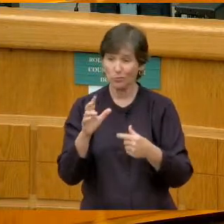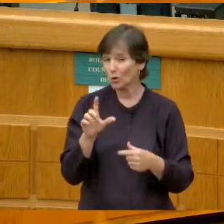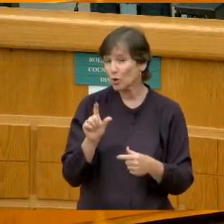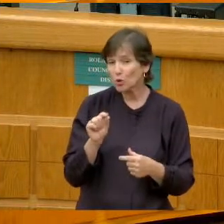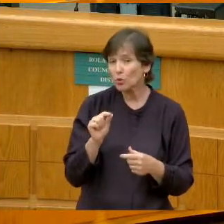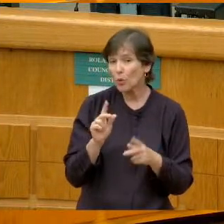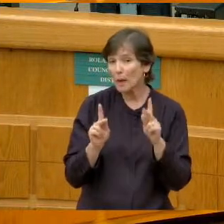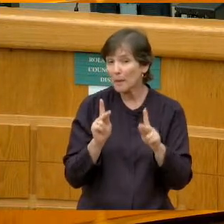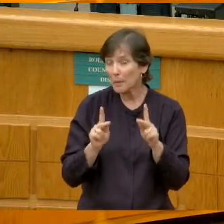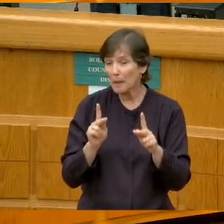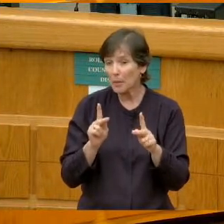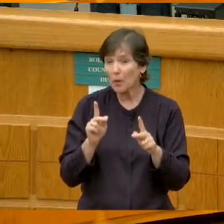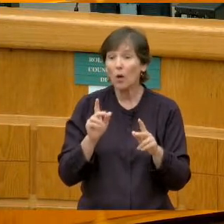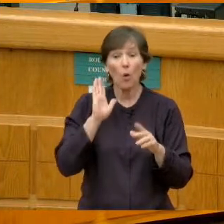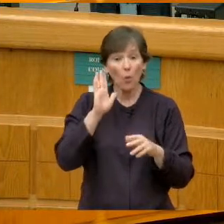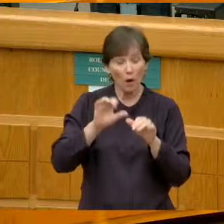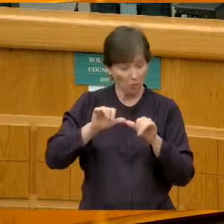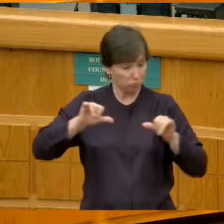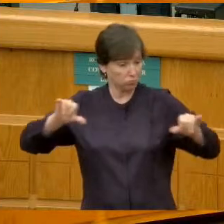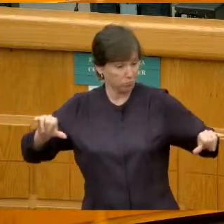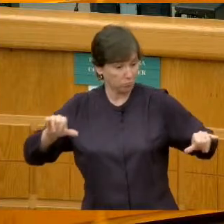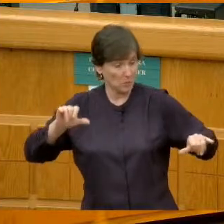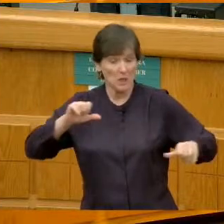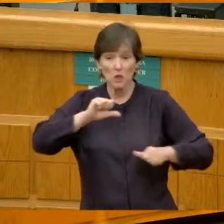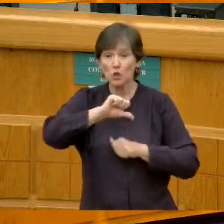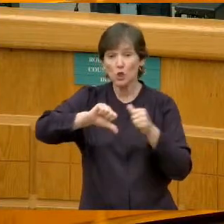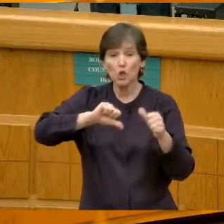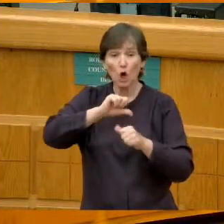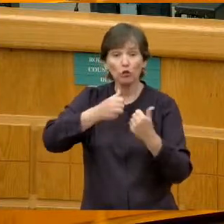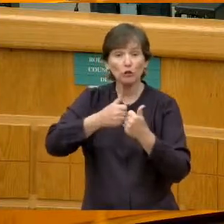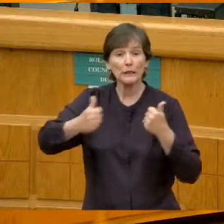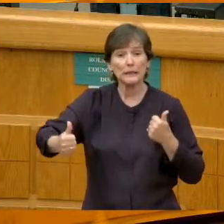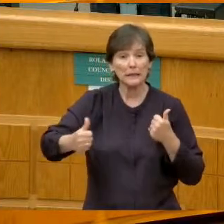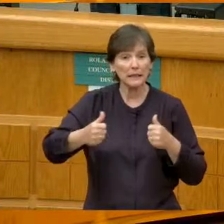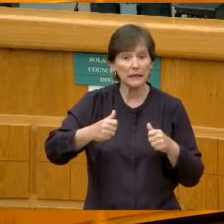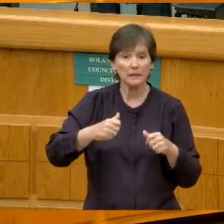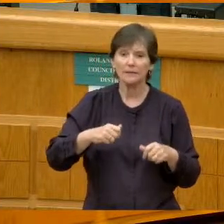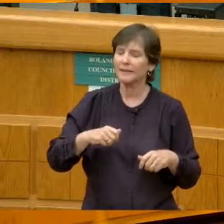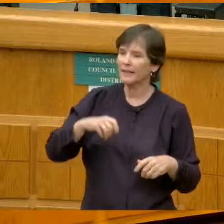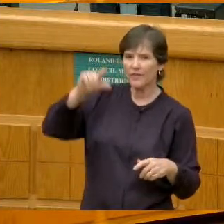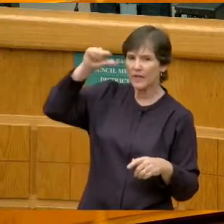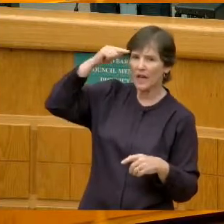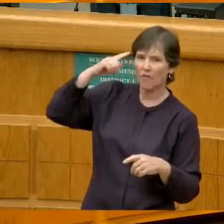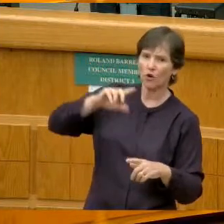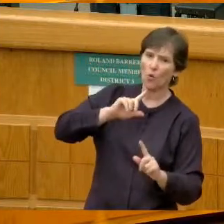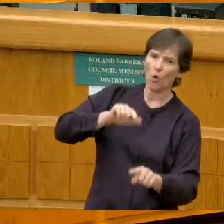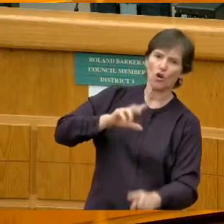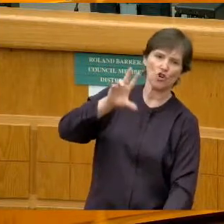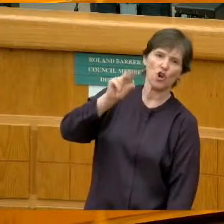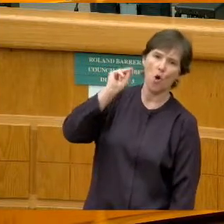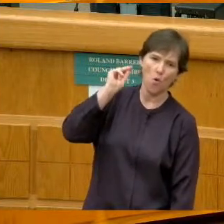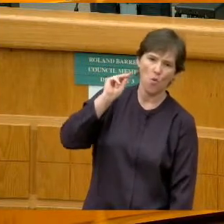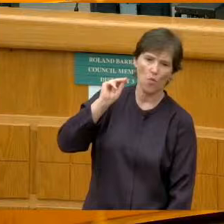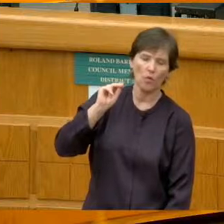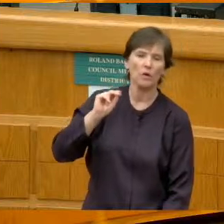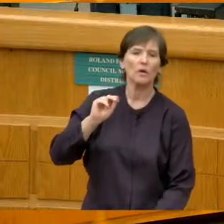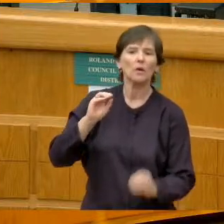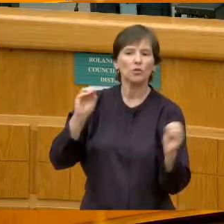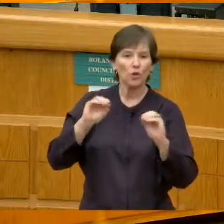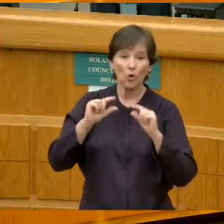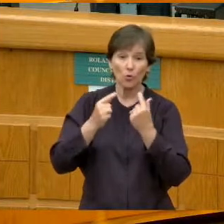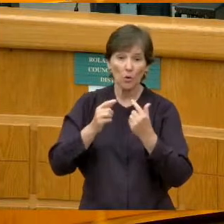in a group? The answer is no. That's imposed by the governor. So the governor's order says no groups larger than